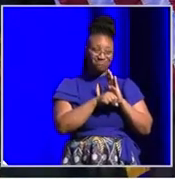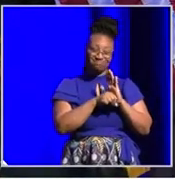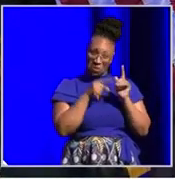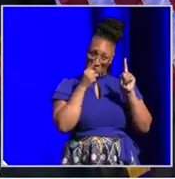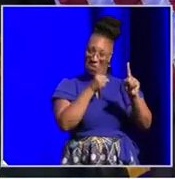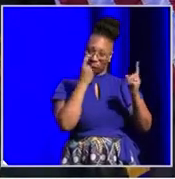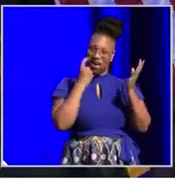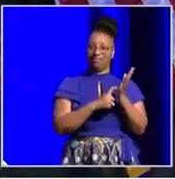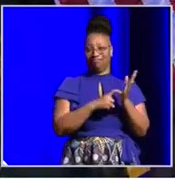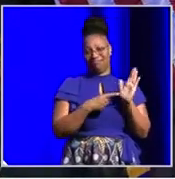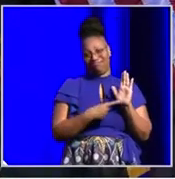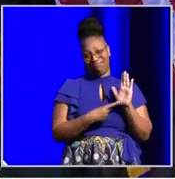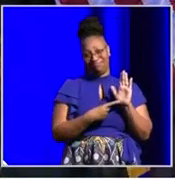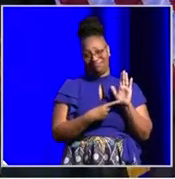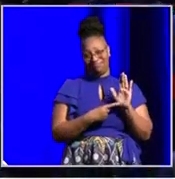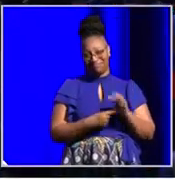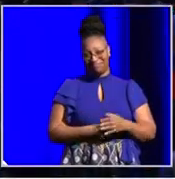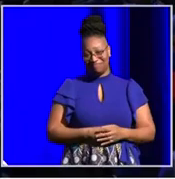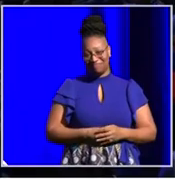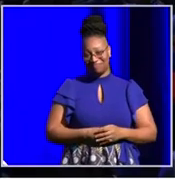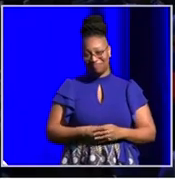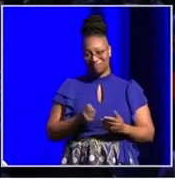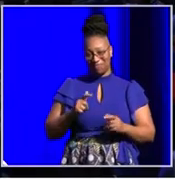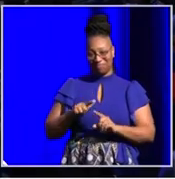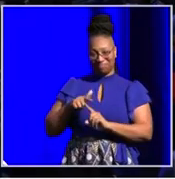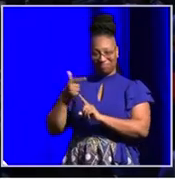Kendrick E. Curry.